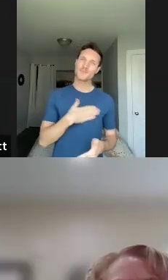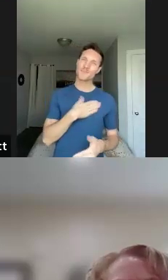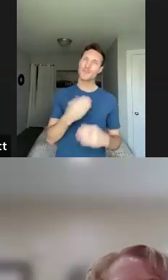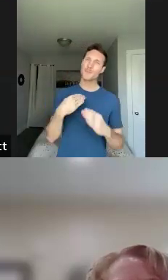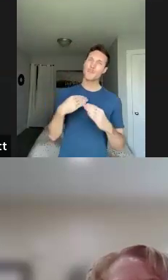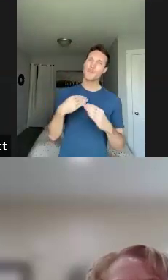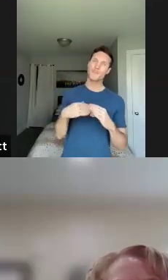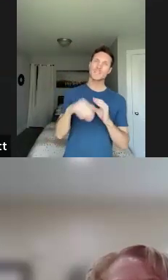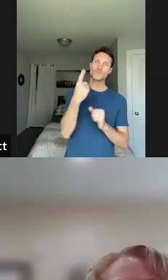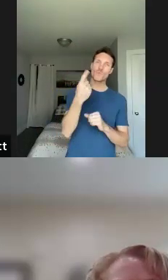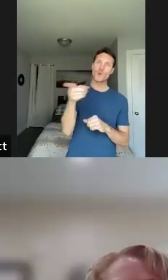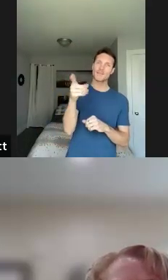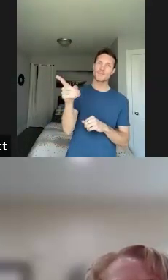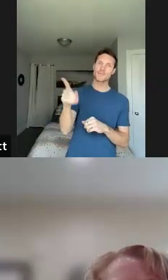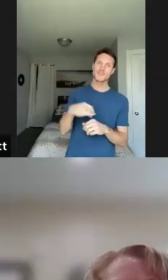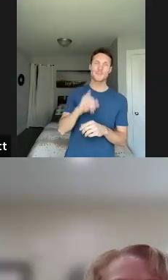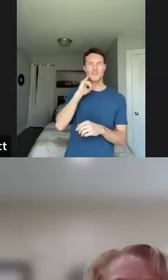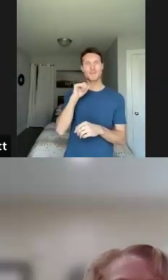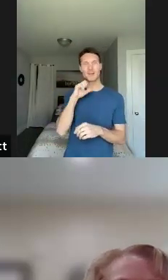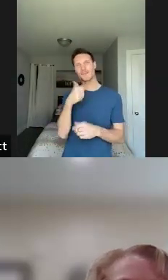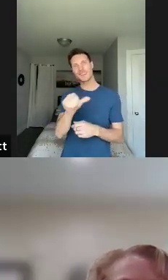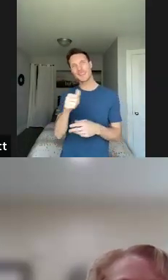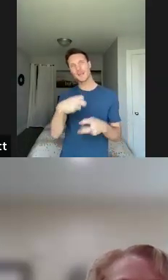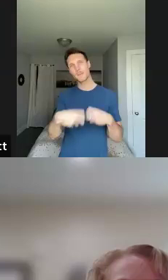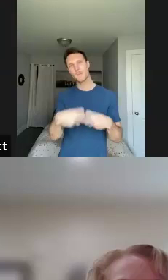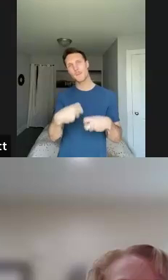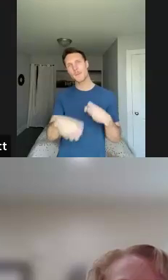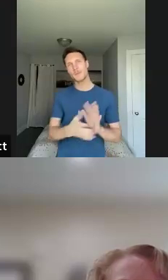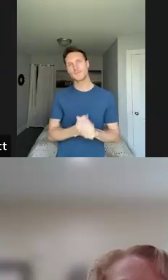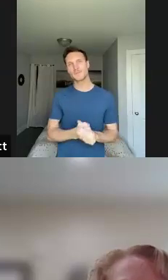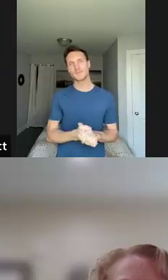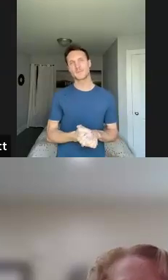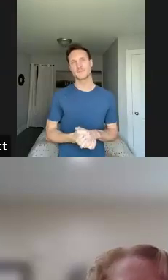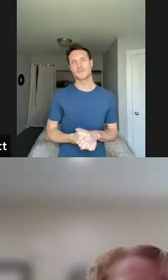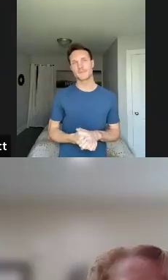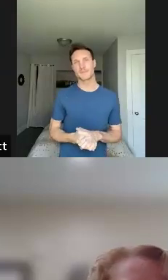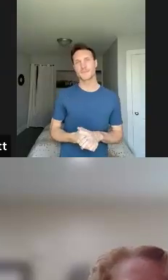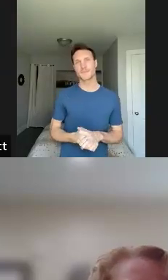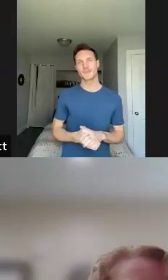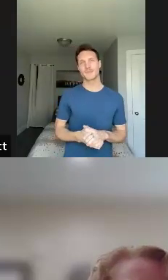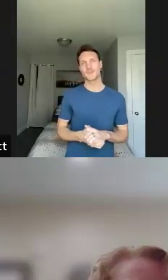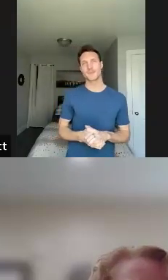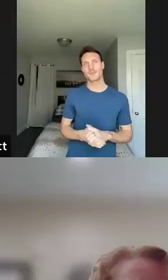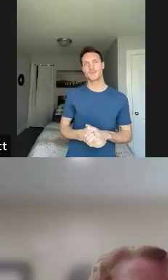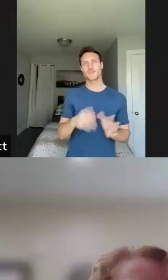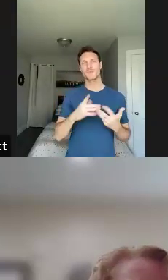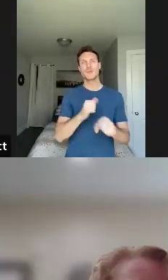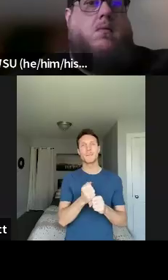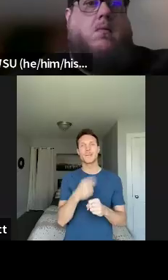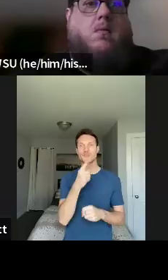they can help troubleshoot and make sure you are able to have a great connection